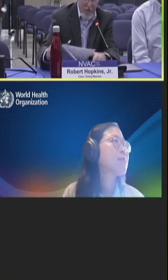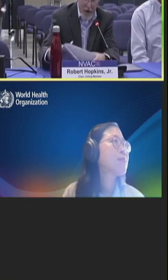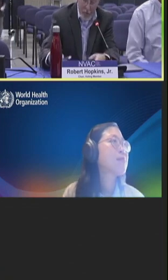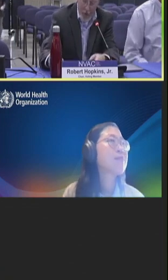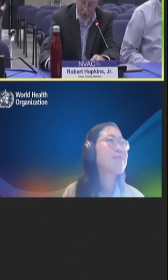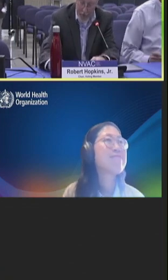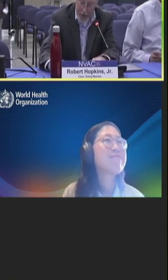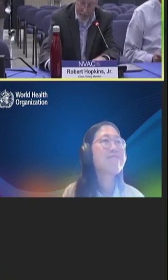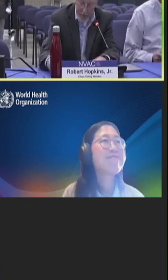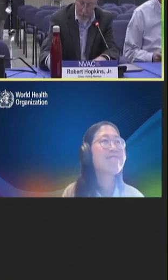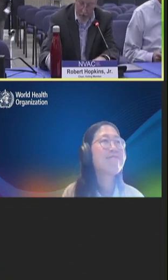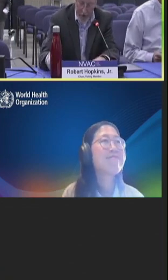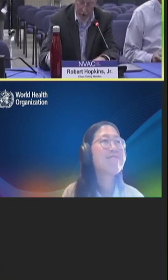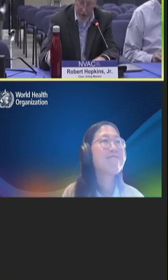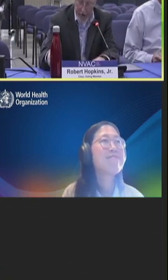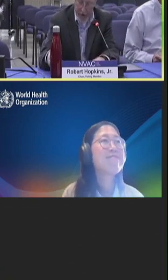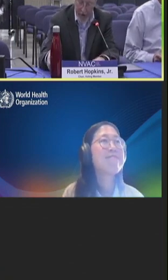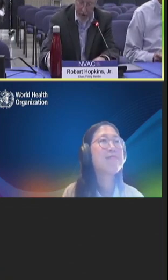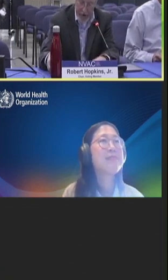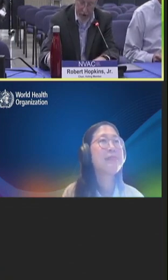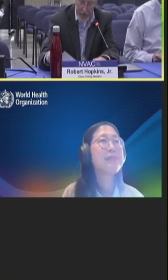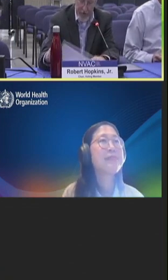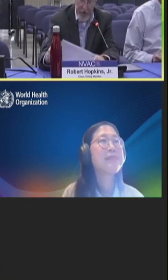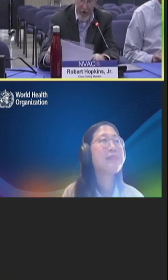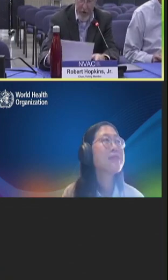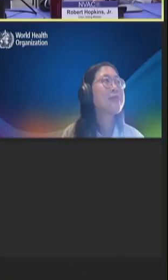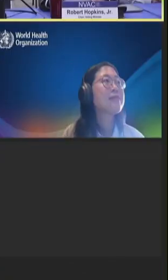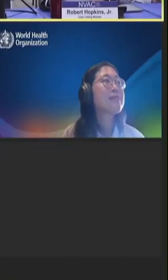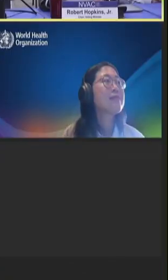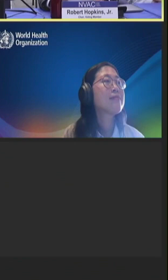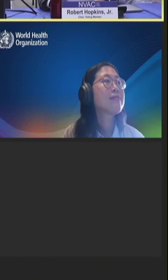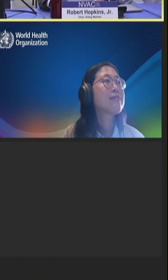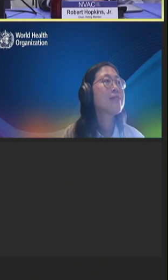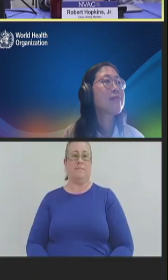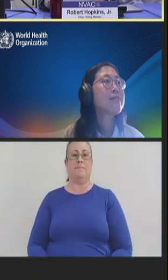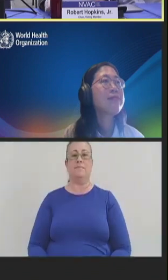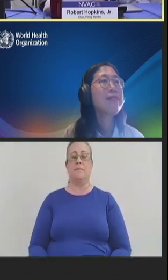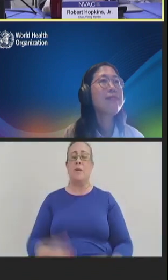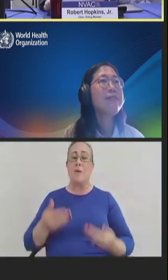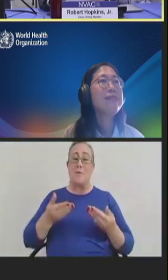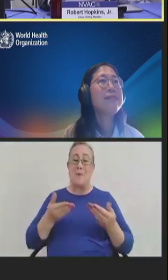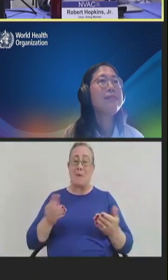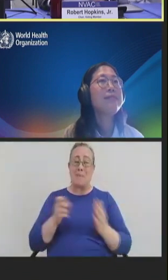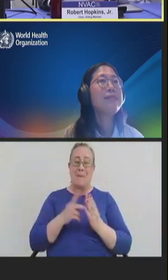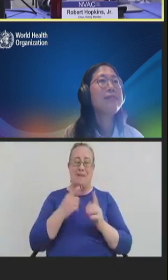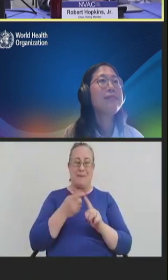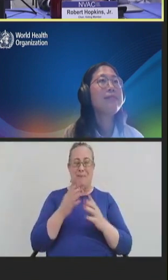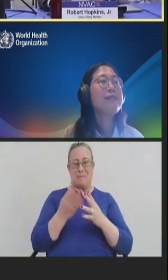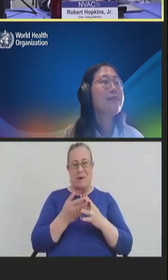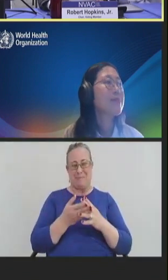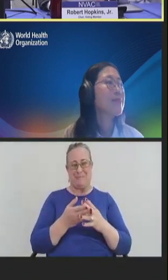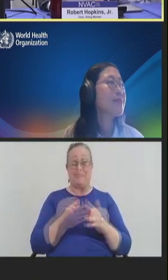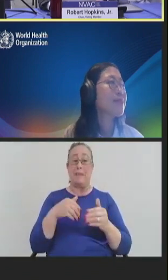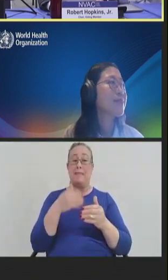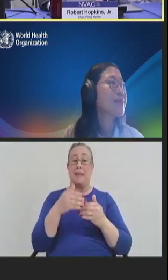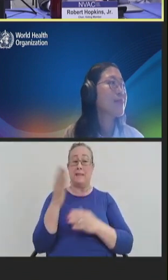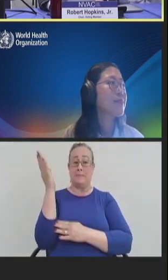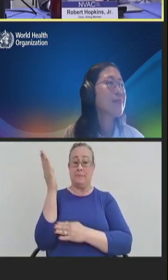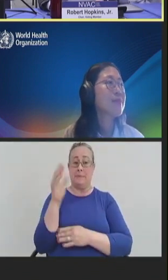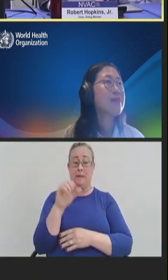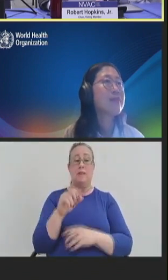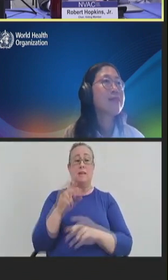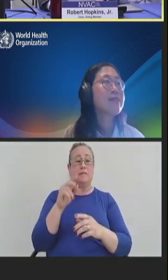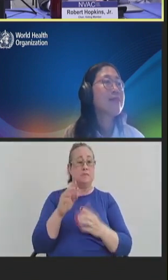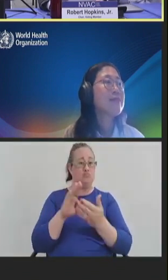All right, welcome back from break. Our next panel or our next presentation is Saluting